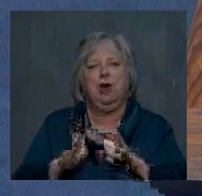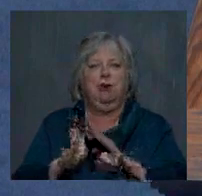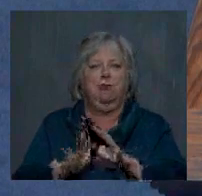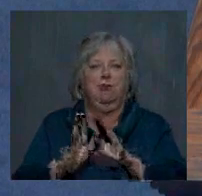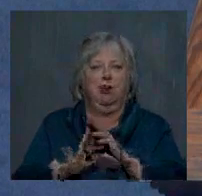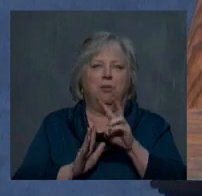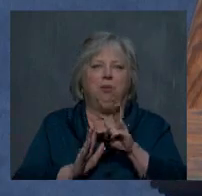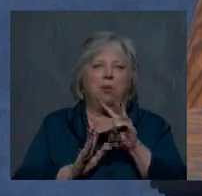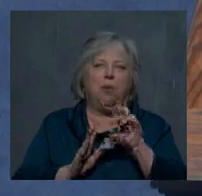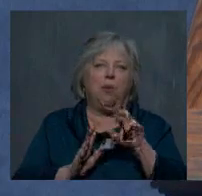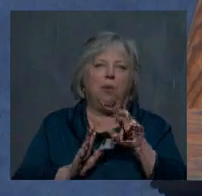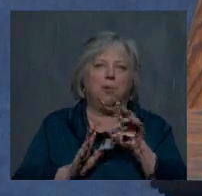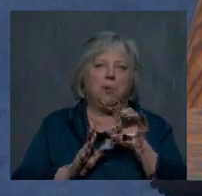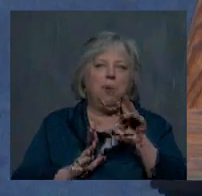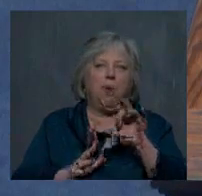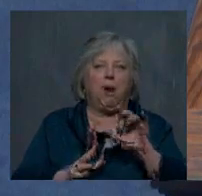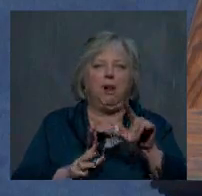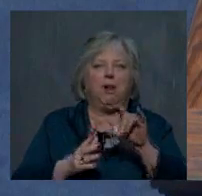capacity.